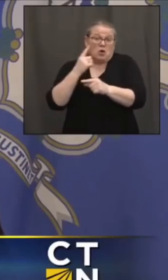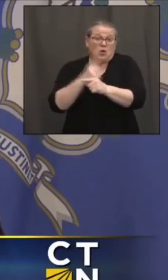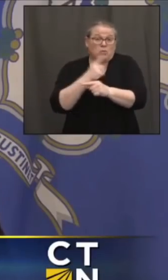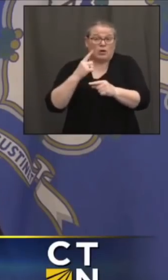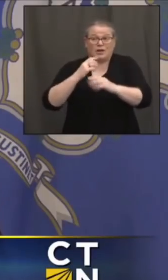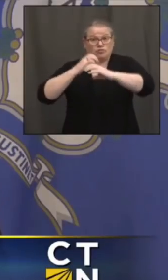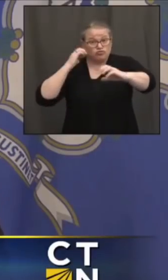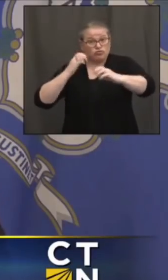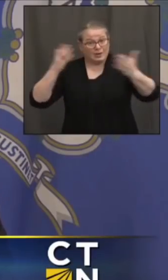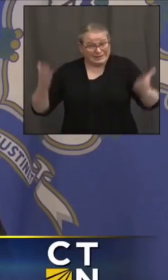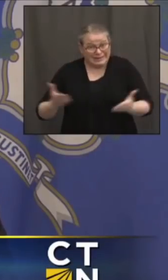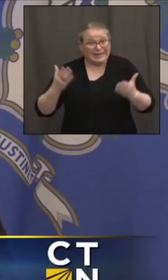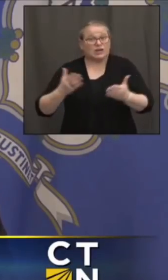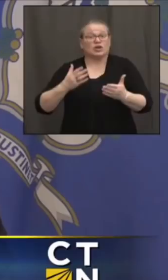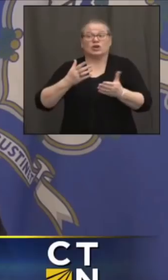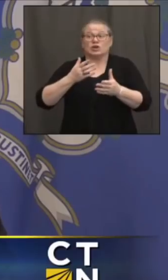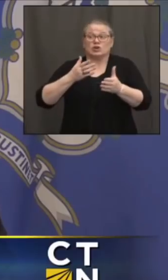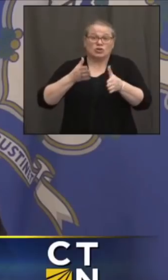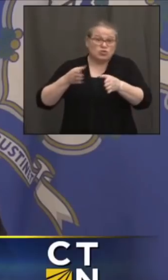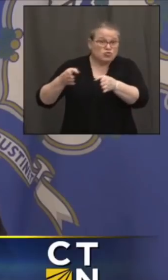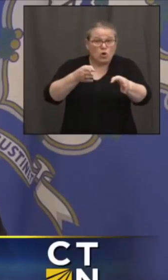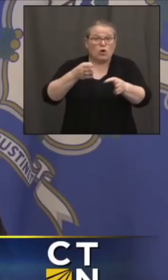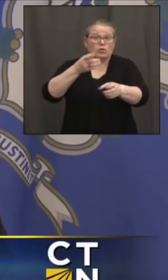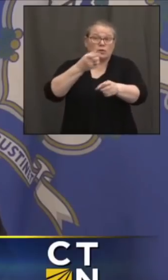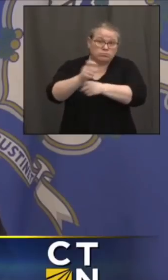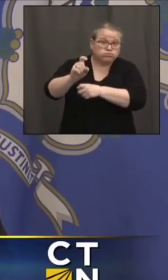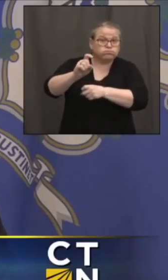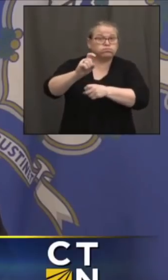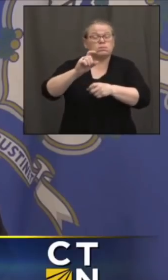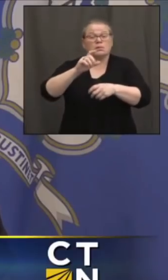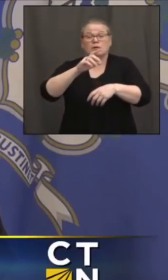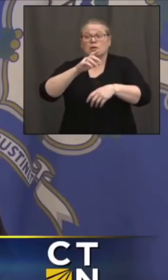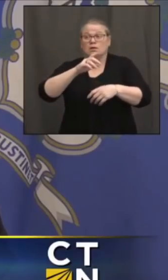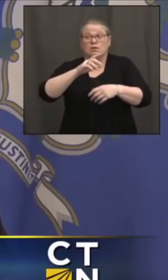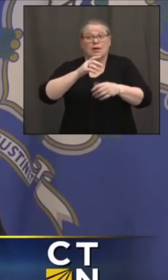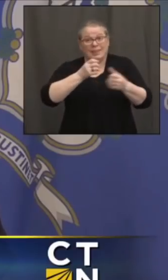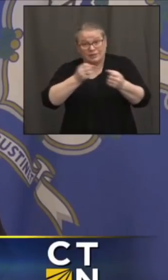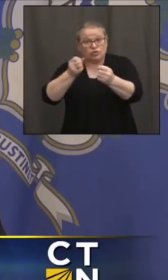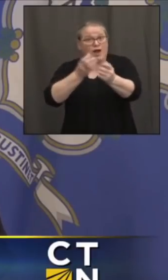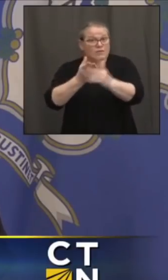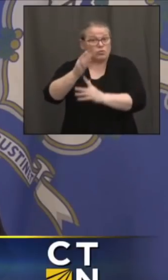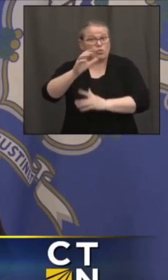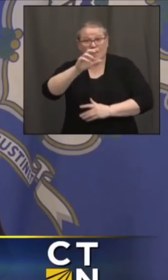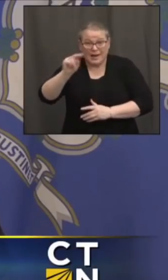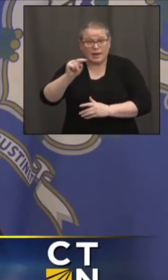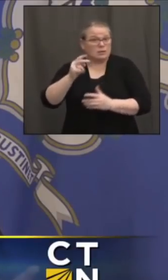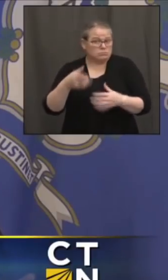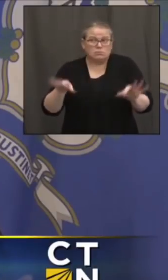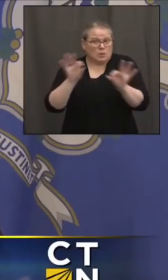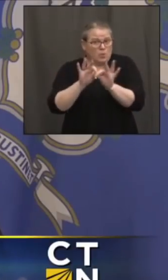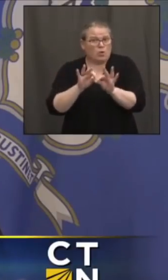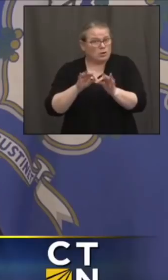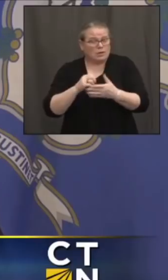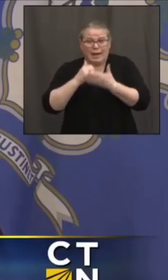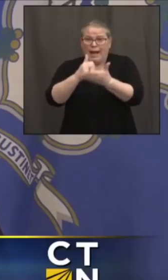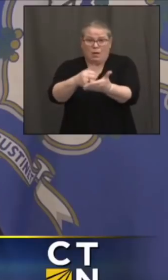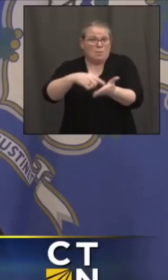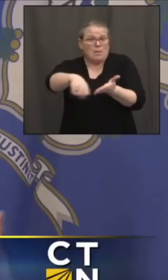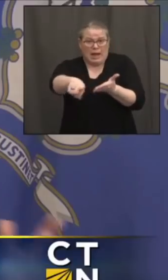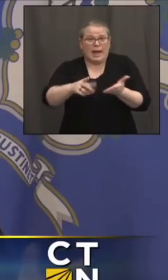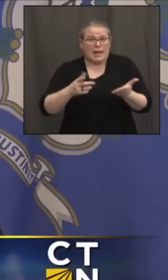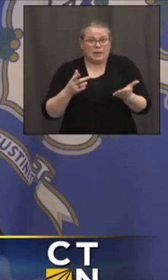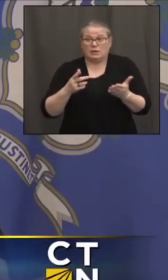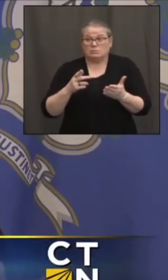come through here, they make a bigger contribution. I think we've done this in a way that is doesn't require a lot of